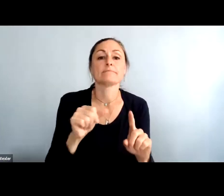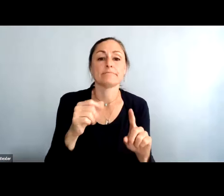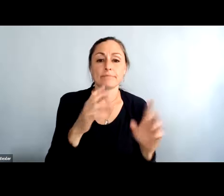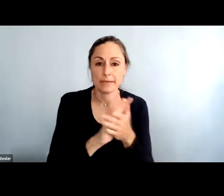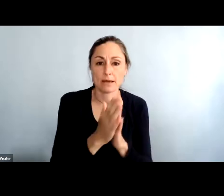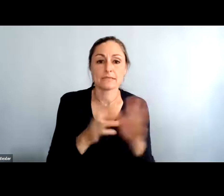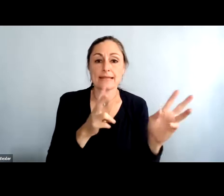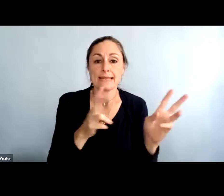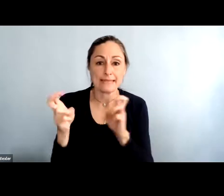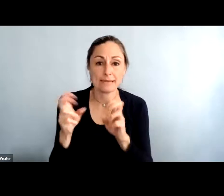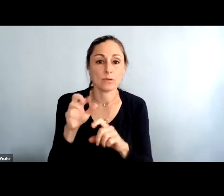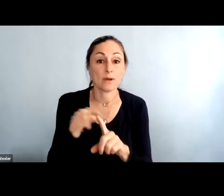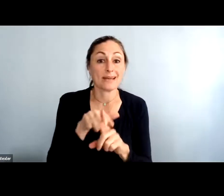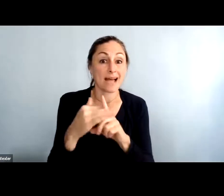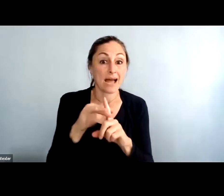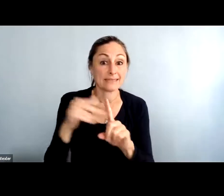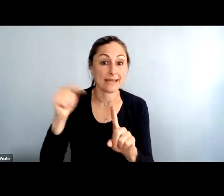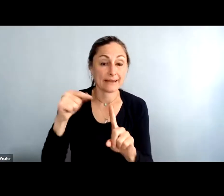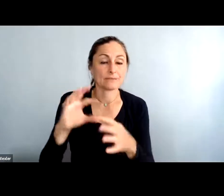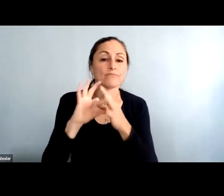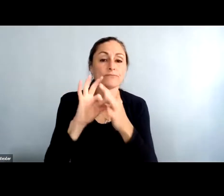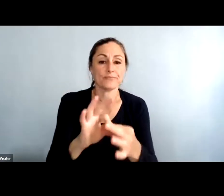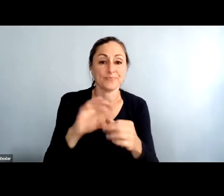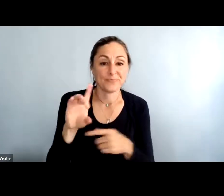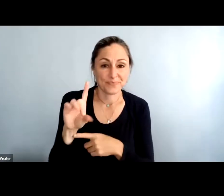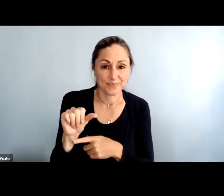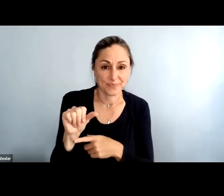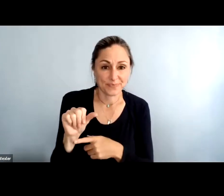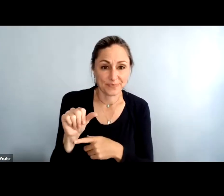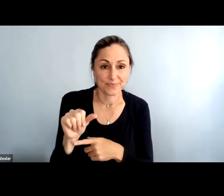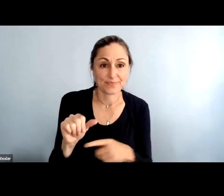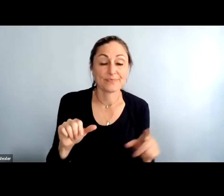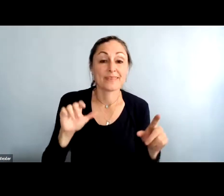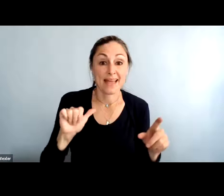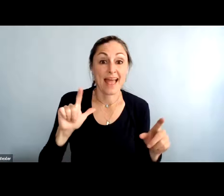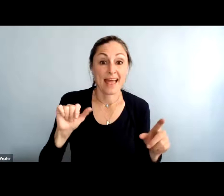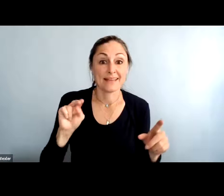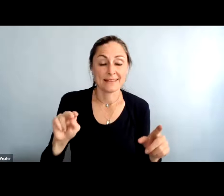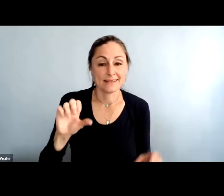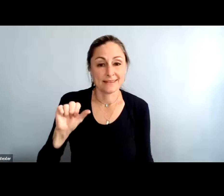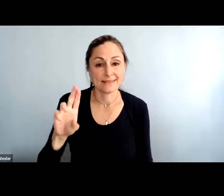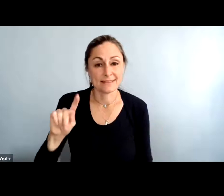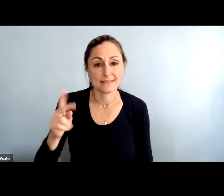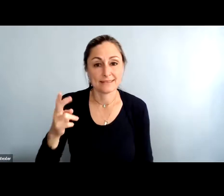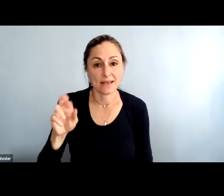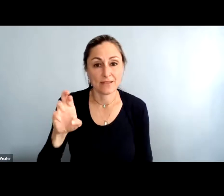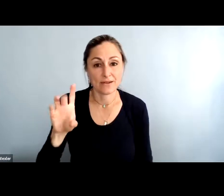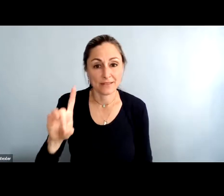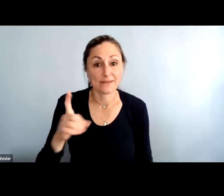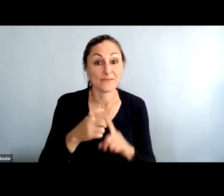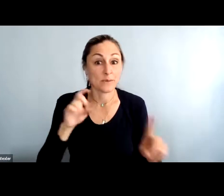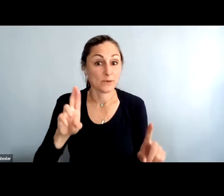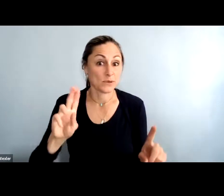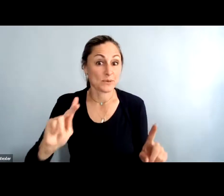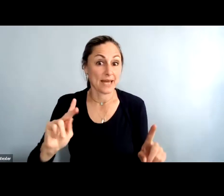whose context relates to disability. Alan Sutherland, a famous artist from the UK, says,